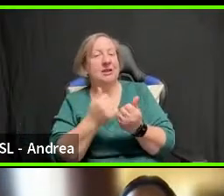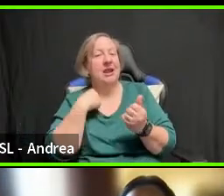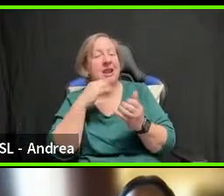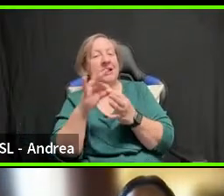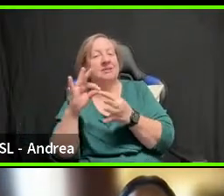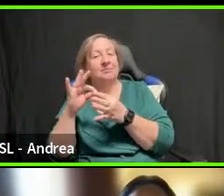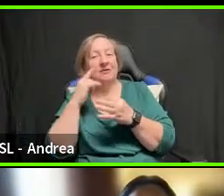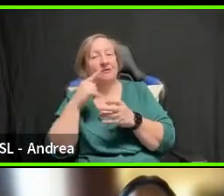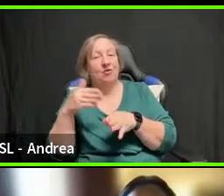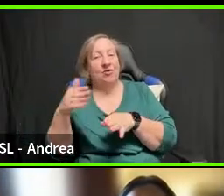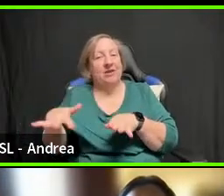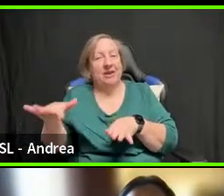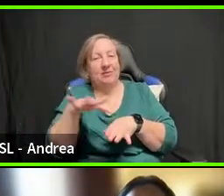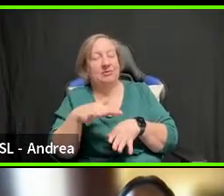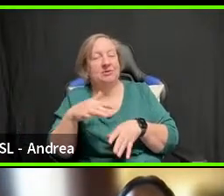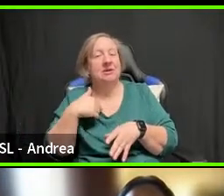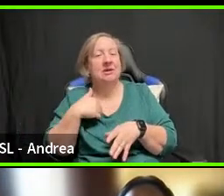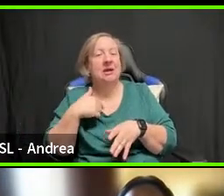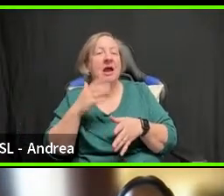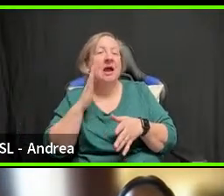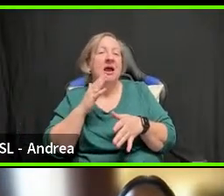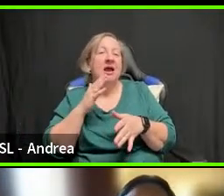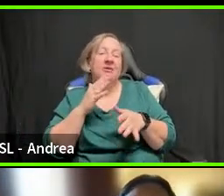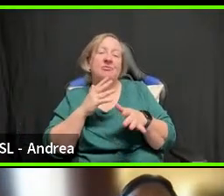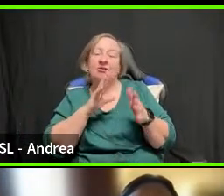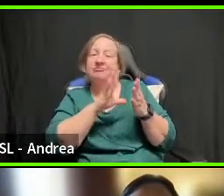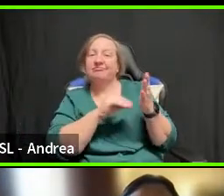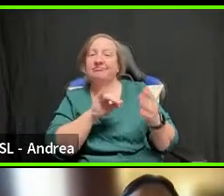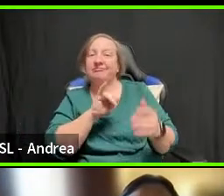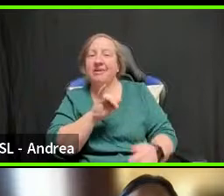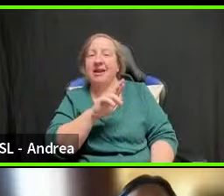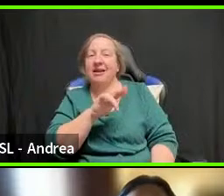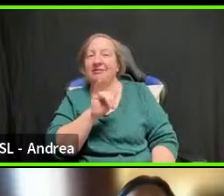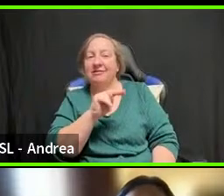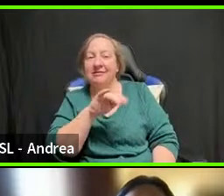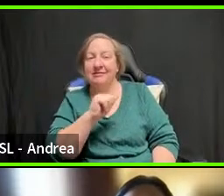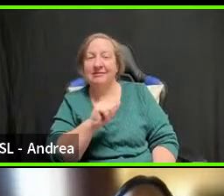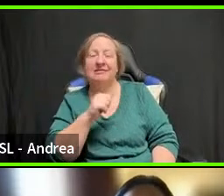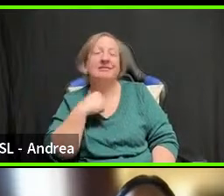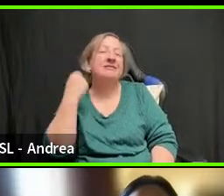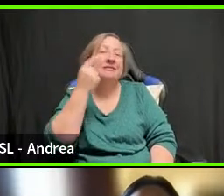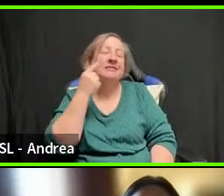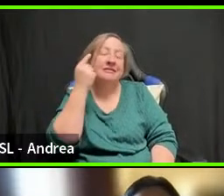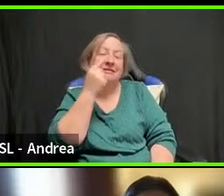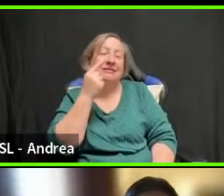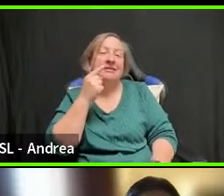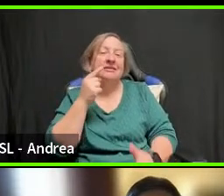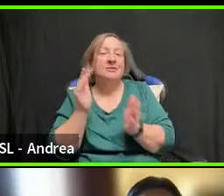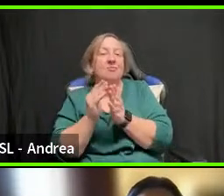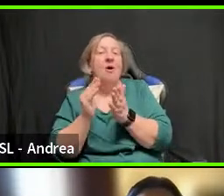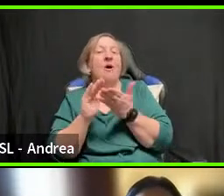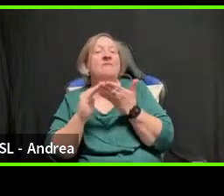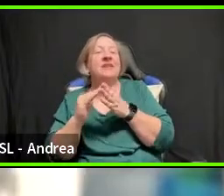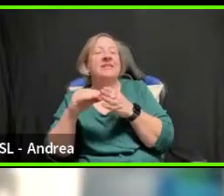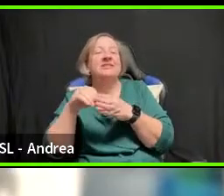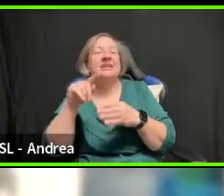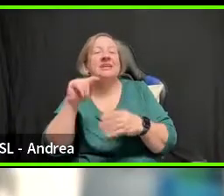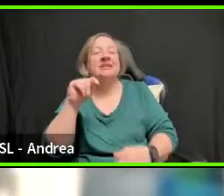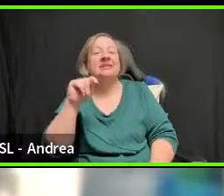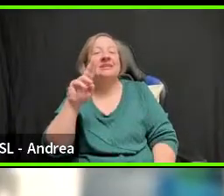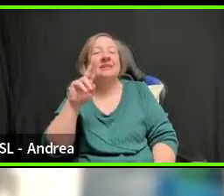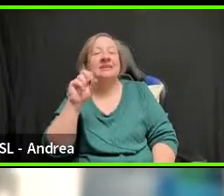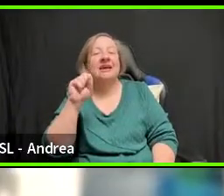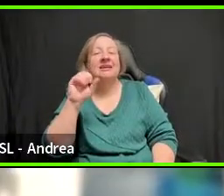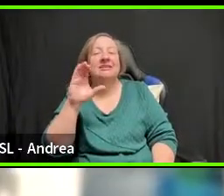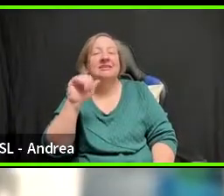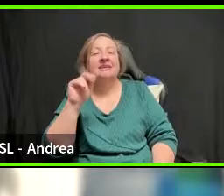neighborhoods. I'm going to go live with Irina because I was actually thinking a little village in Tuscany somewhere, and I don't know what village that